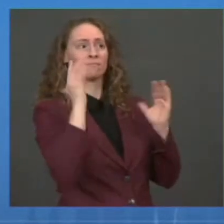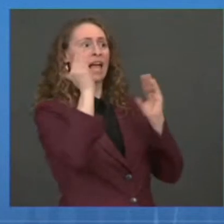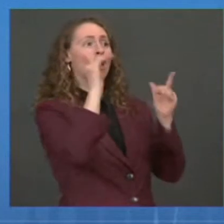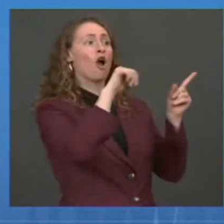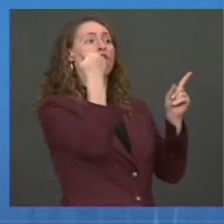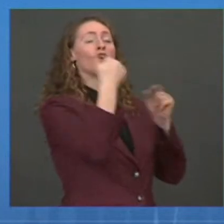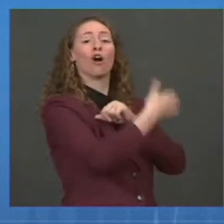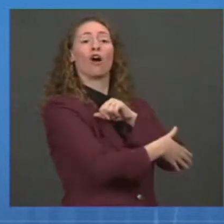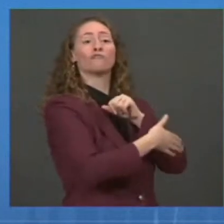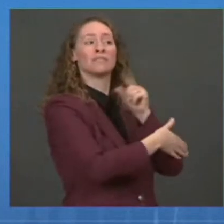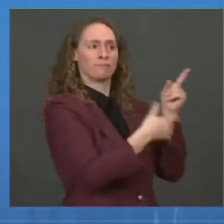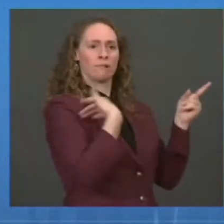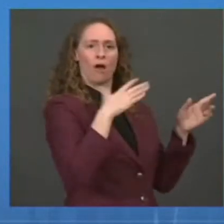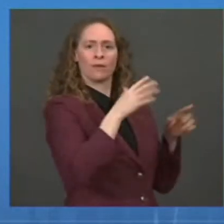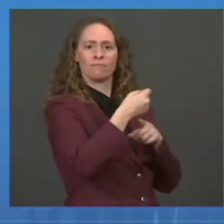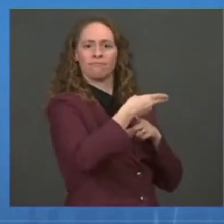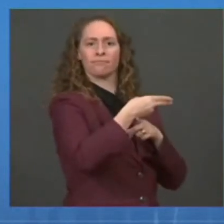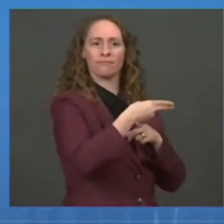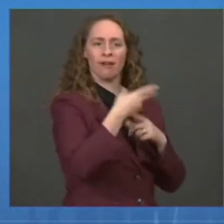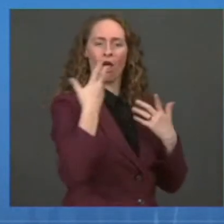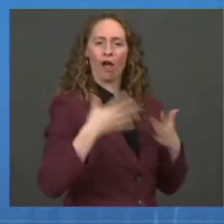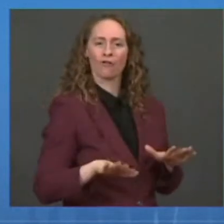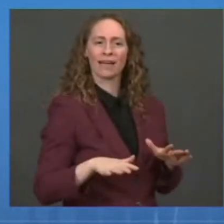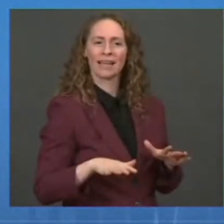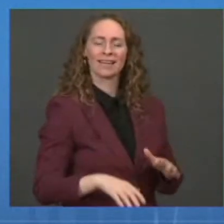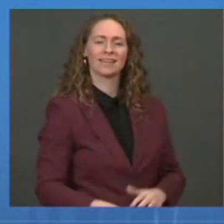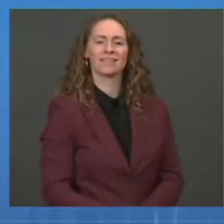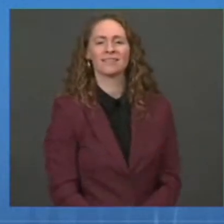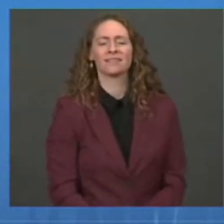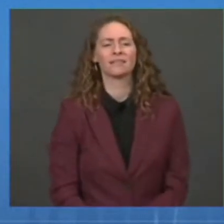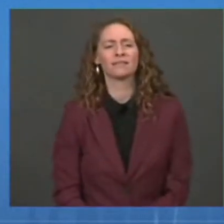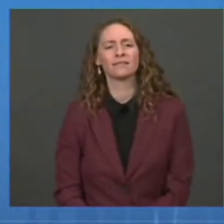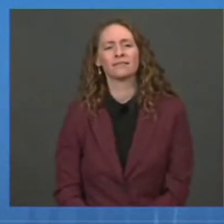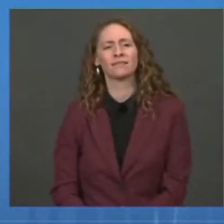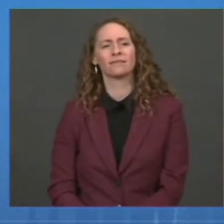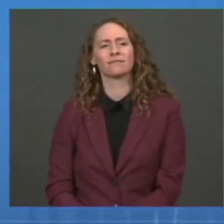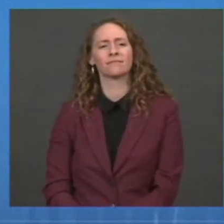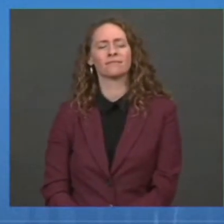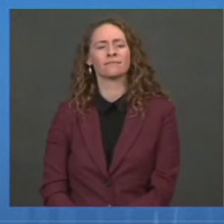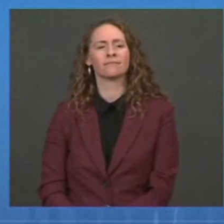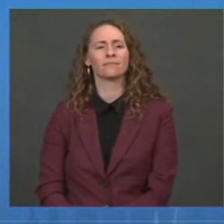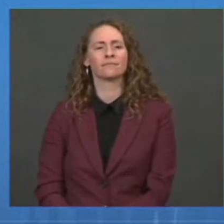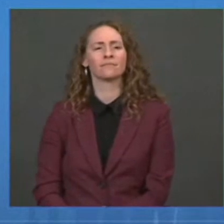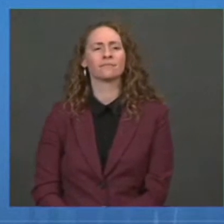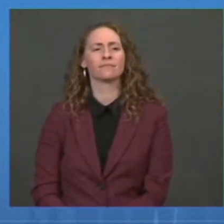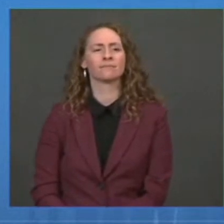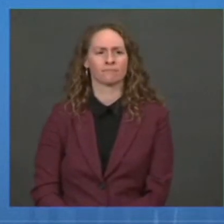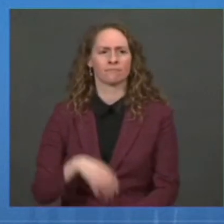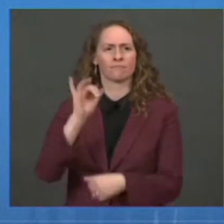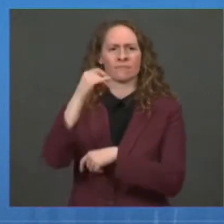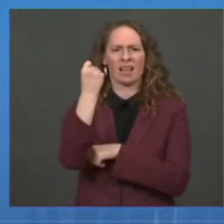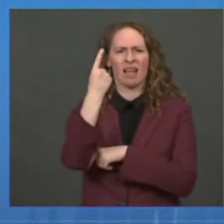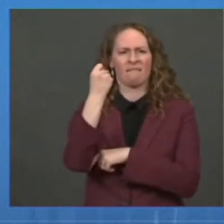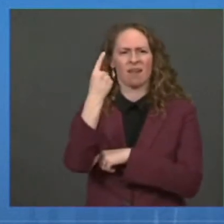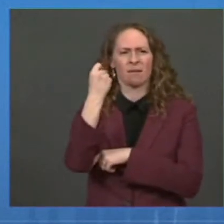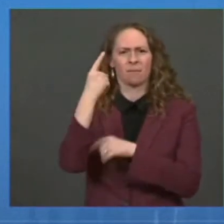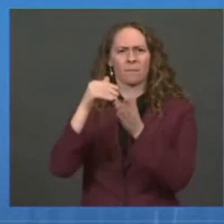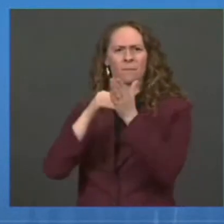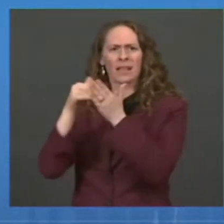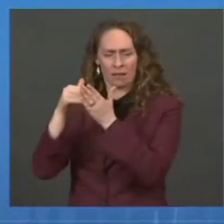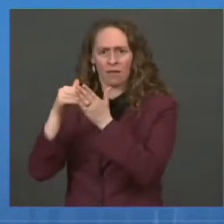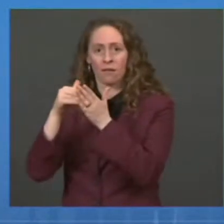Of the 11 million, 9 million are shipping to Africa, bringing our total doses donated to Africa to 100 million.